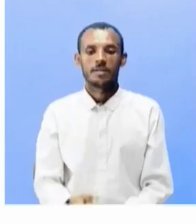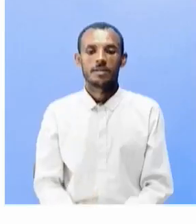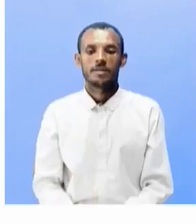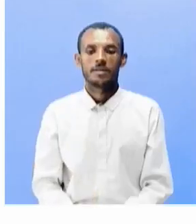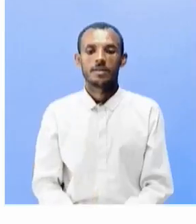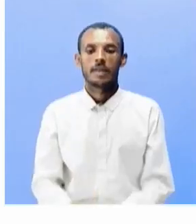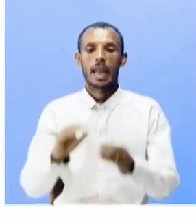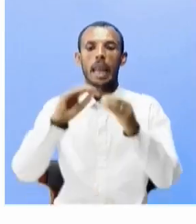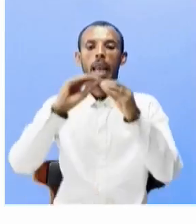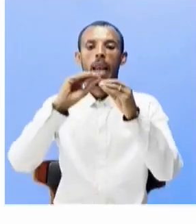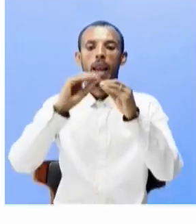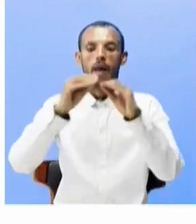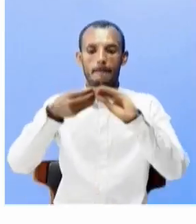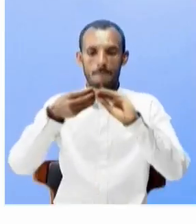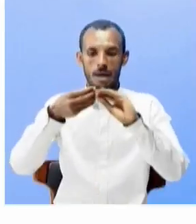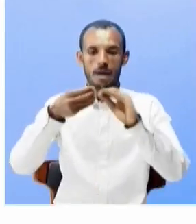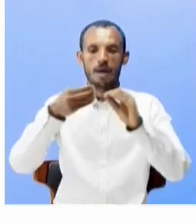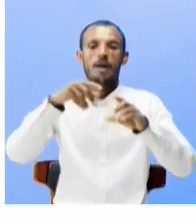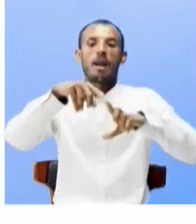a number line.